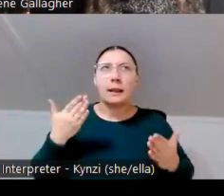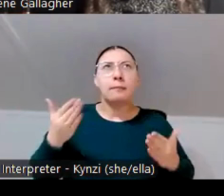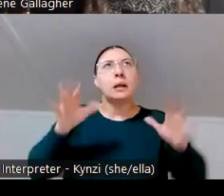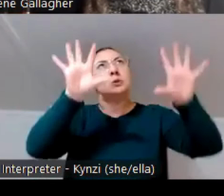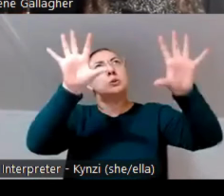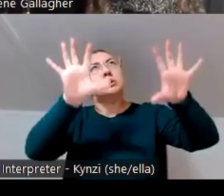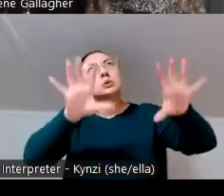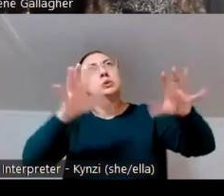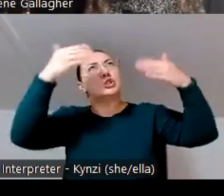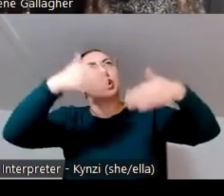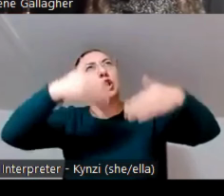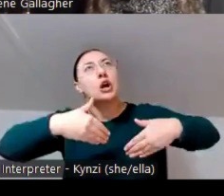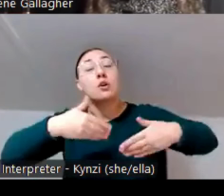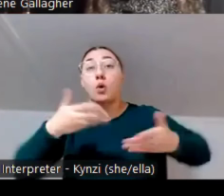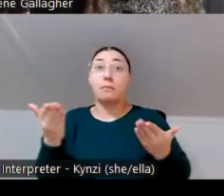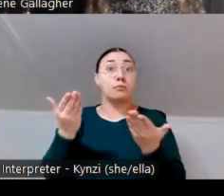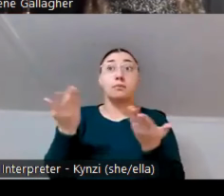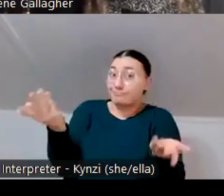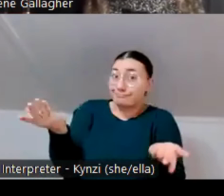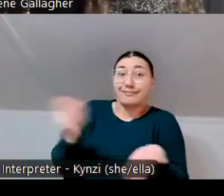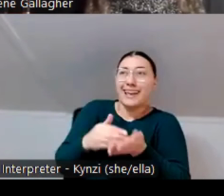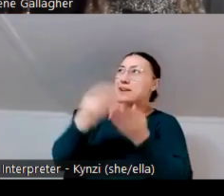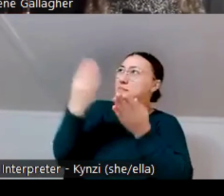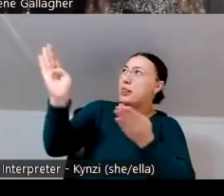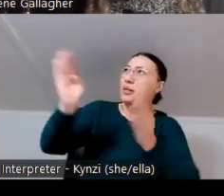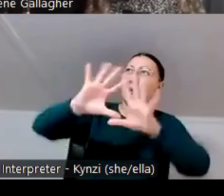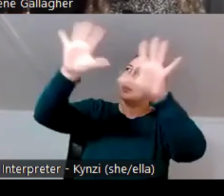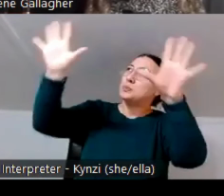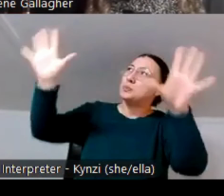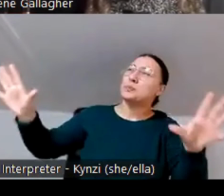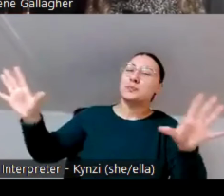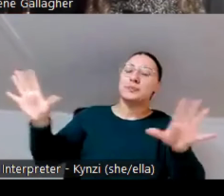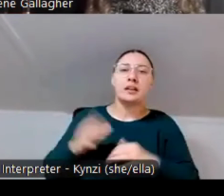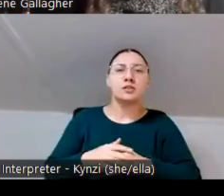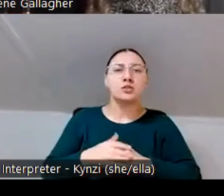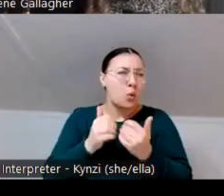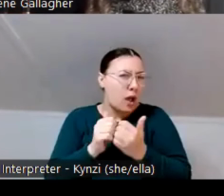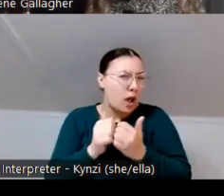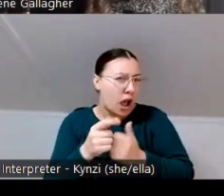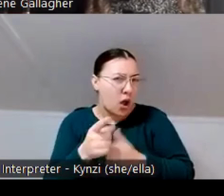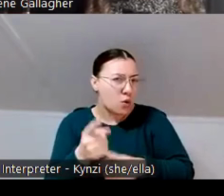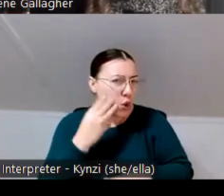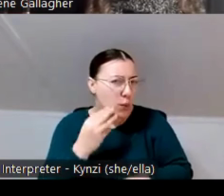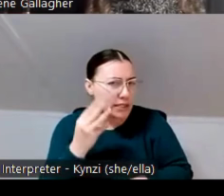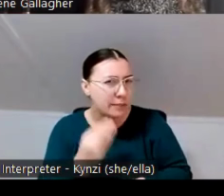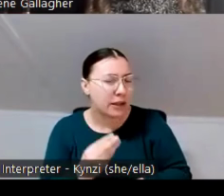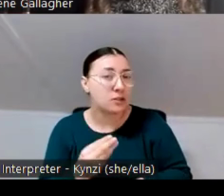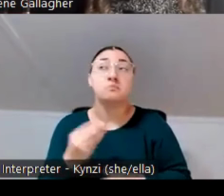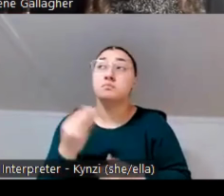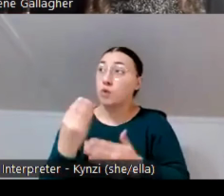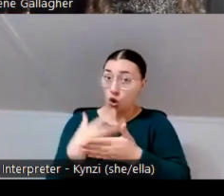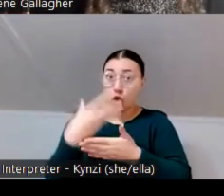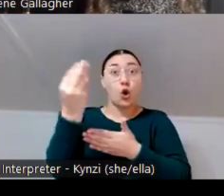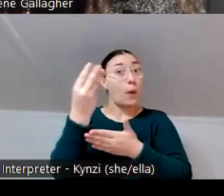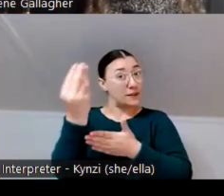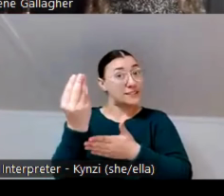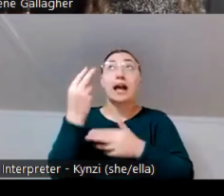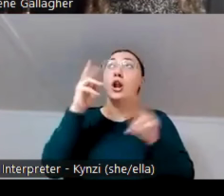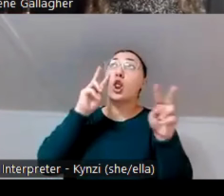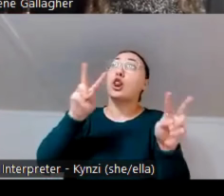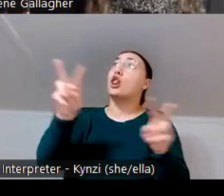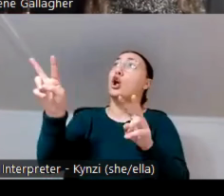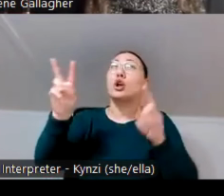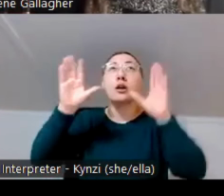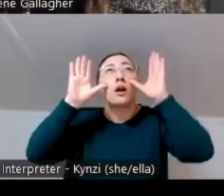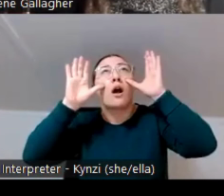How can we experience clouds? Well, we can go outside and take a look. Sometimes you can see the clouds up in the sky. It